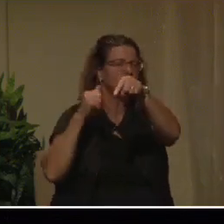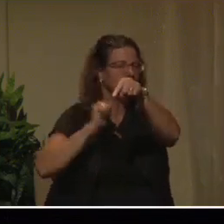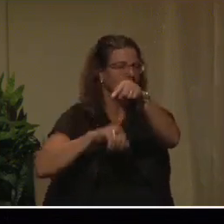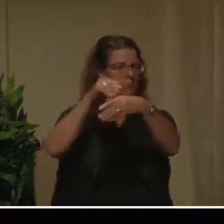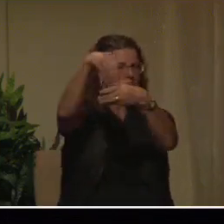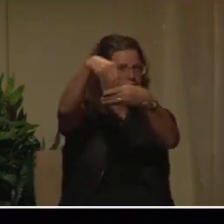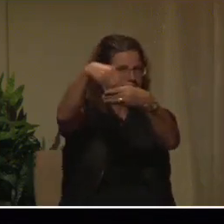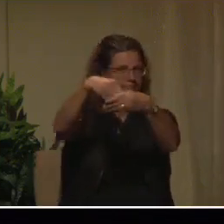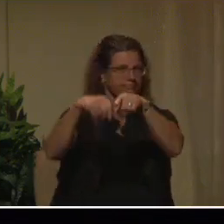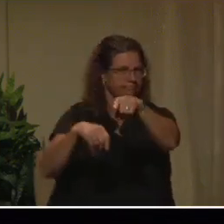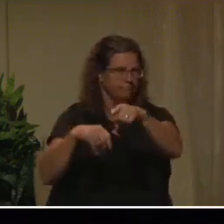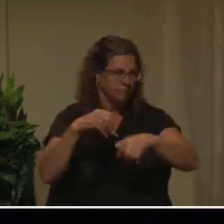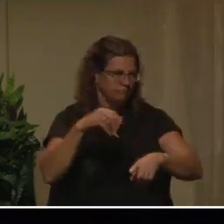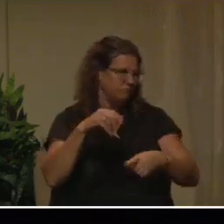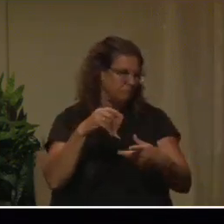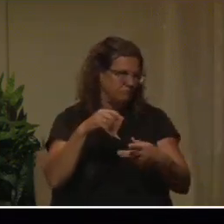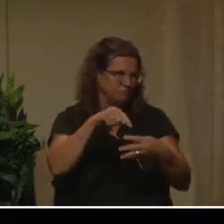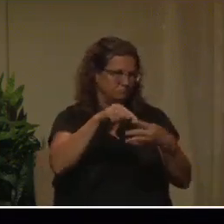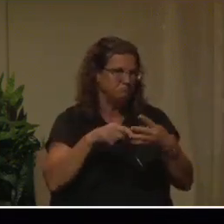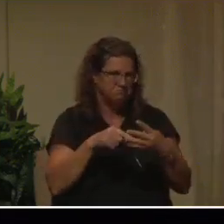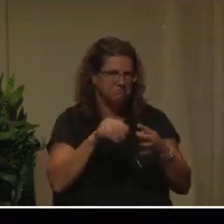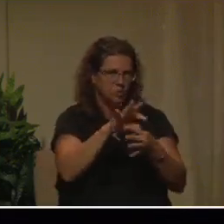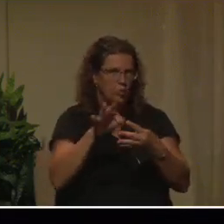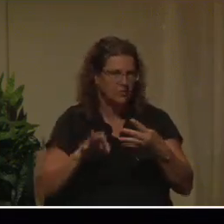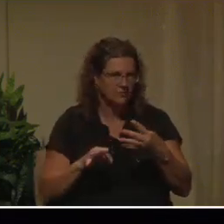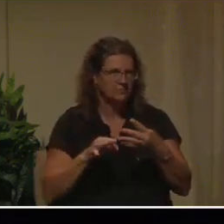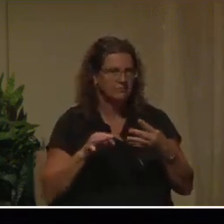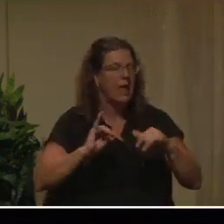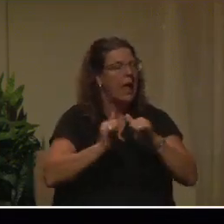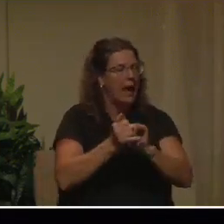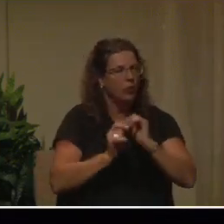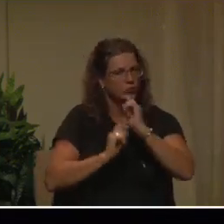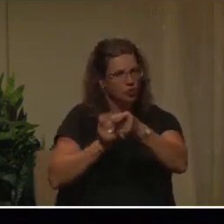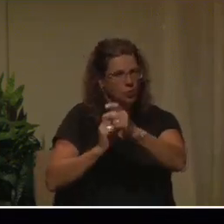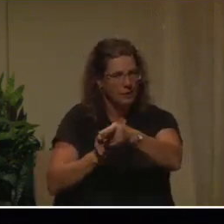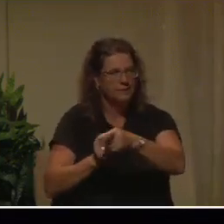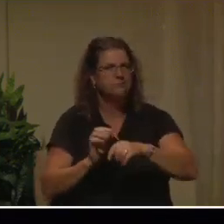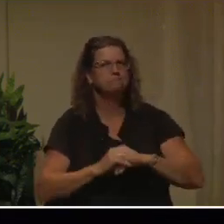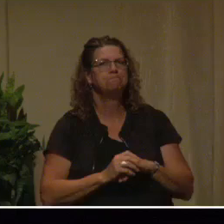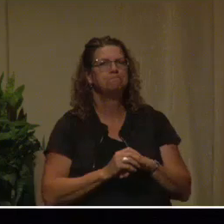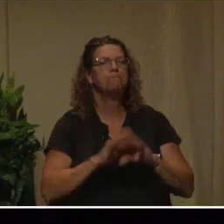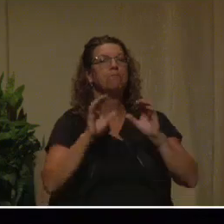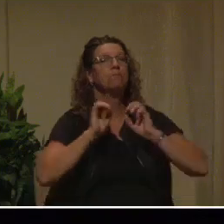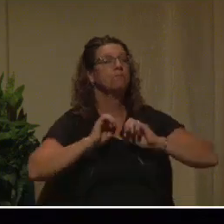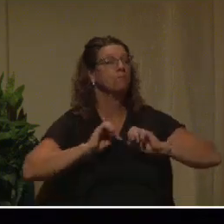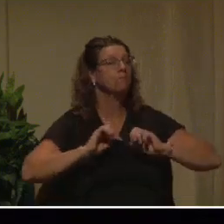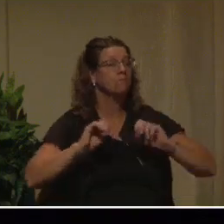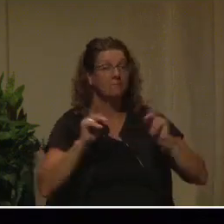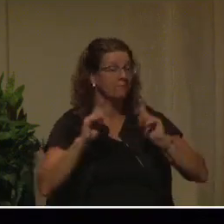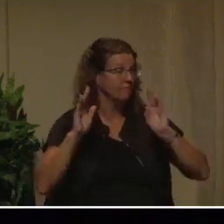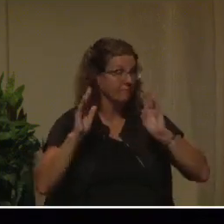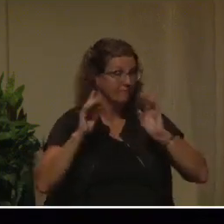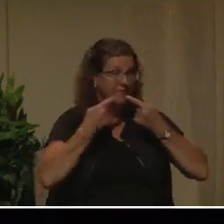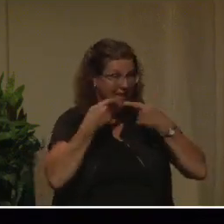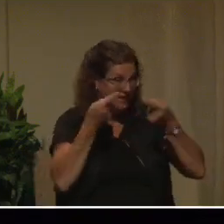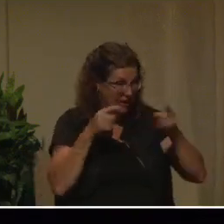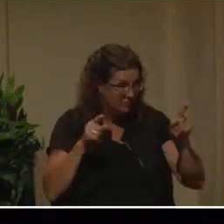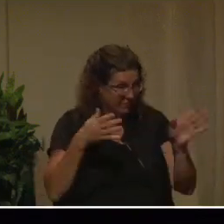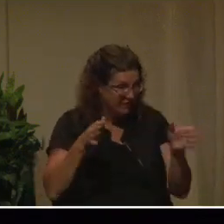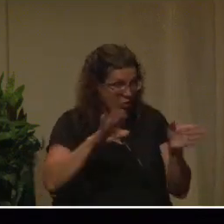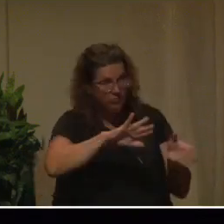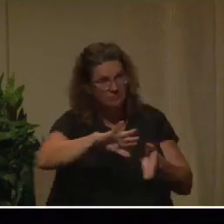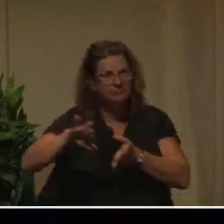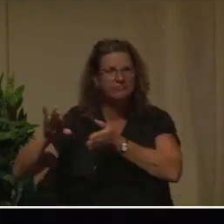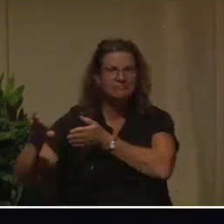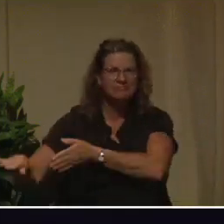leave the foyer. And that's the announcements for today. And now we're going to turn to